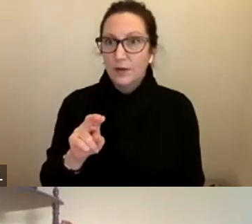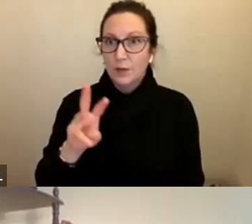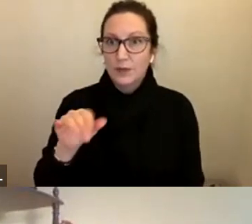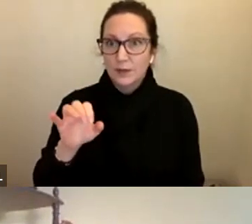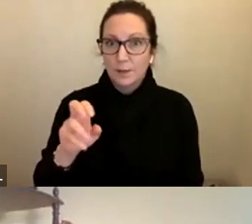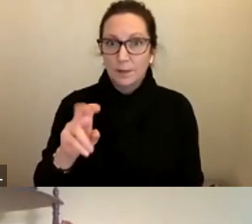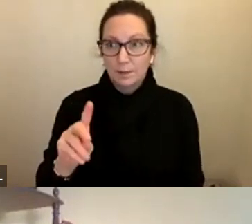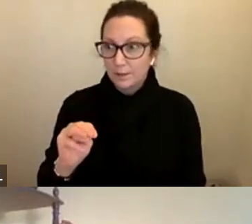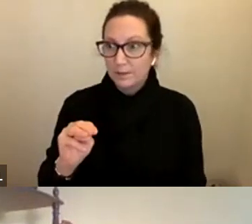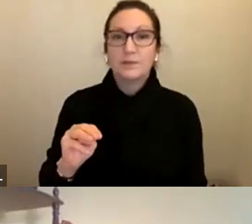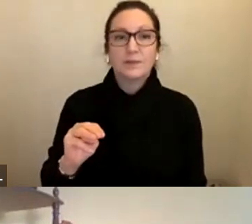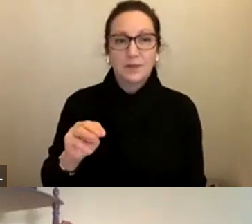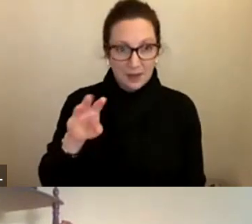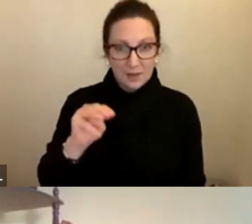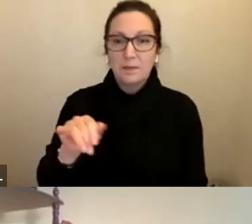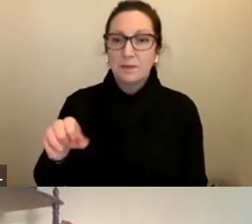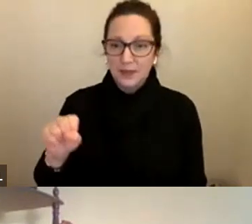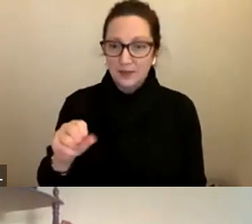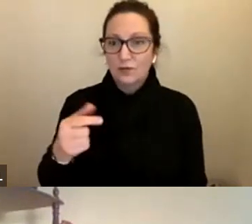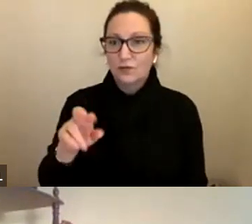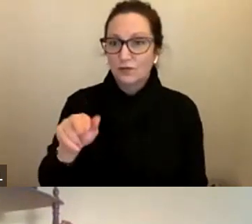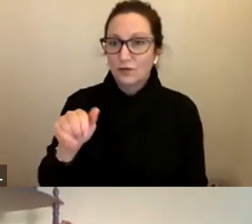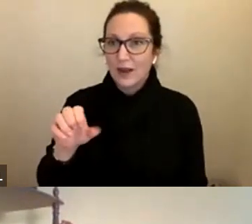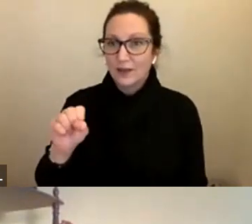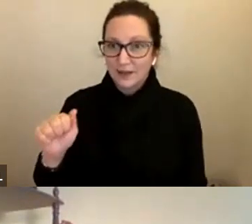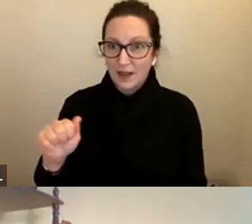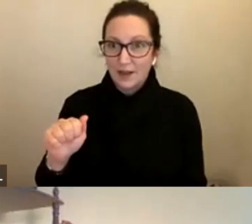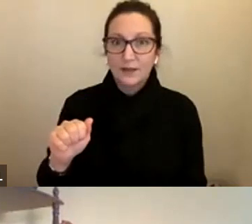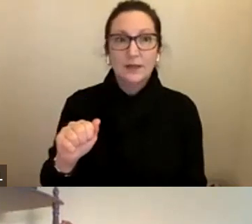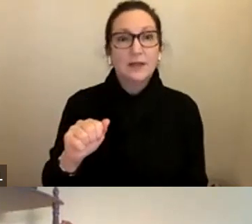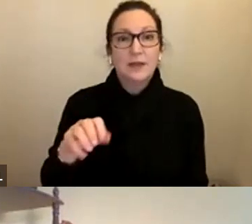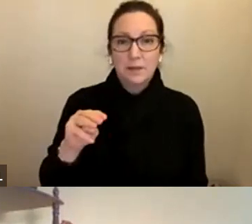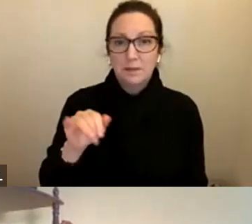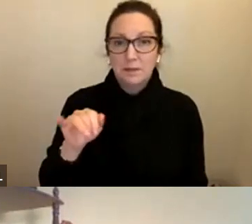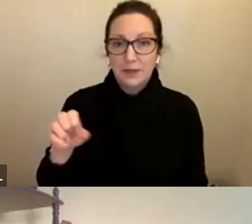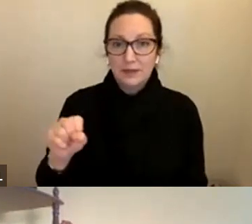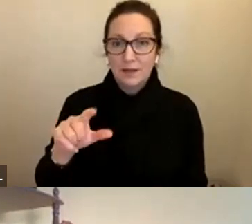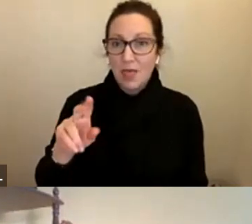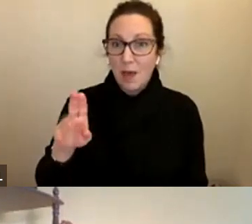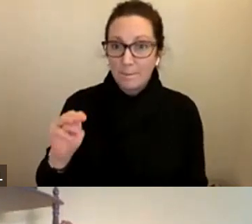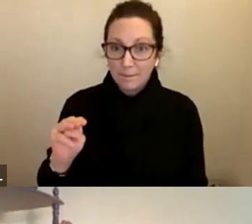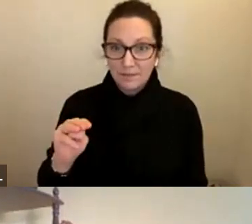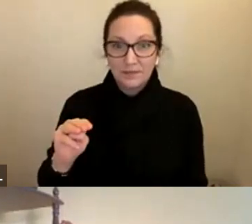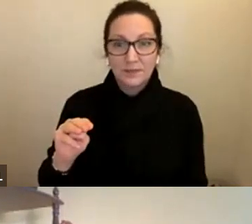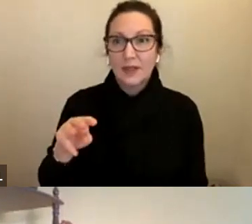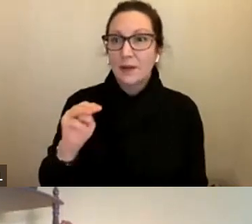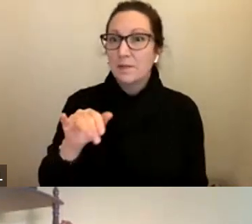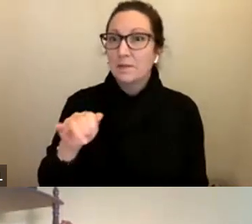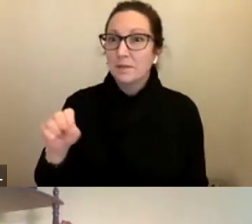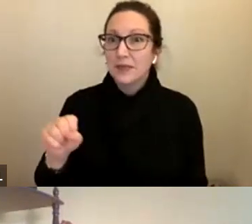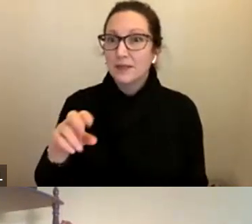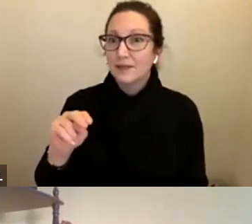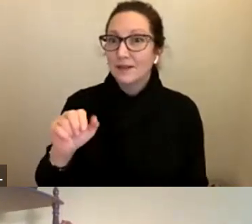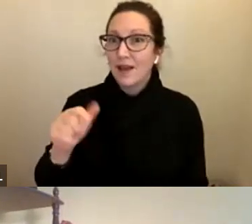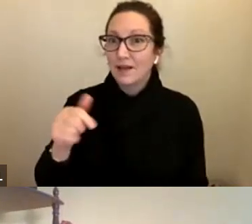Ms. Grassa. Here. Ms. Lam. Here. Ms. Nagasawa.